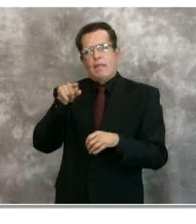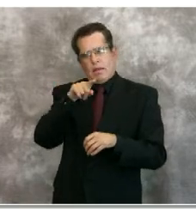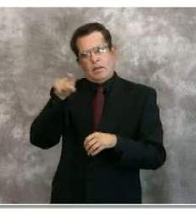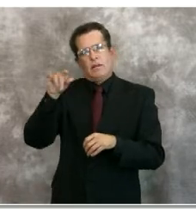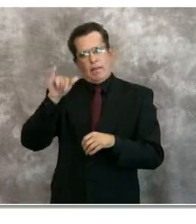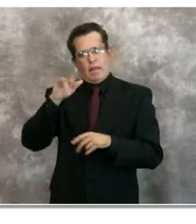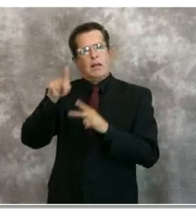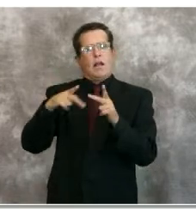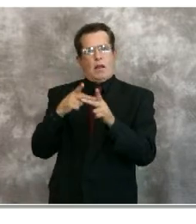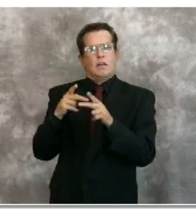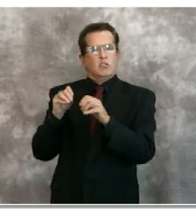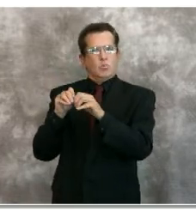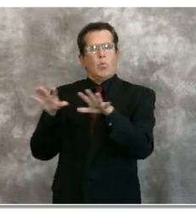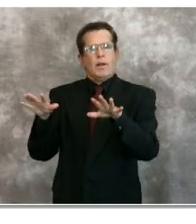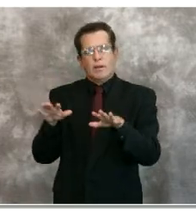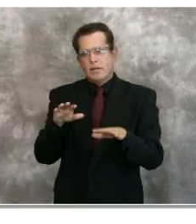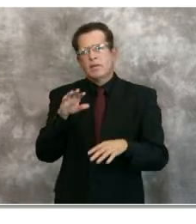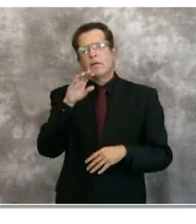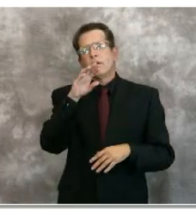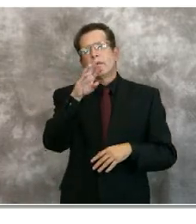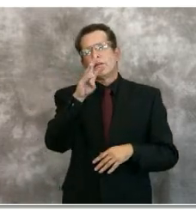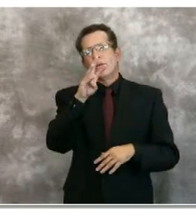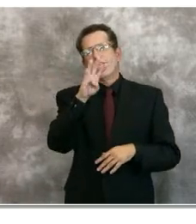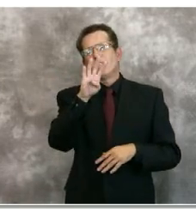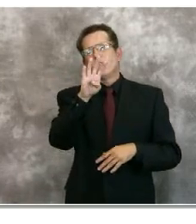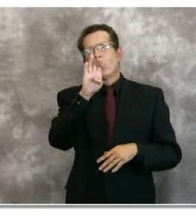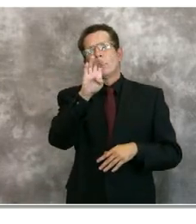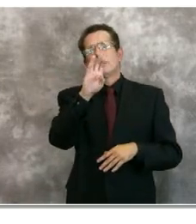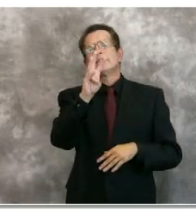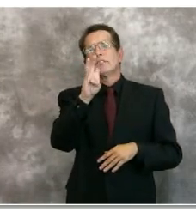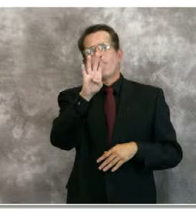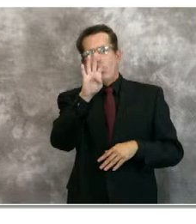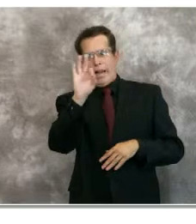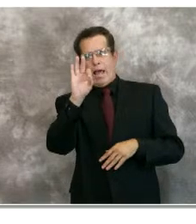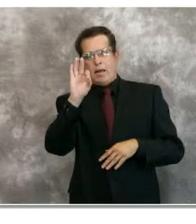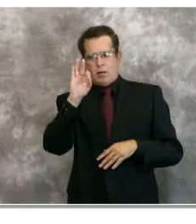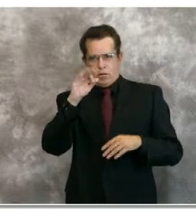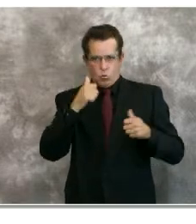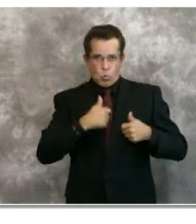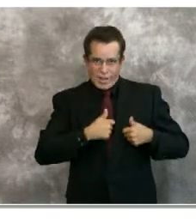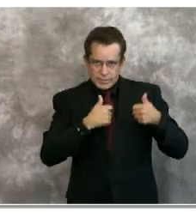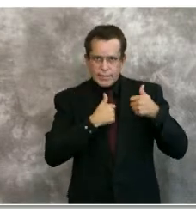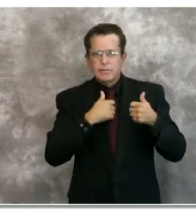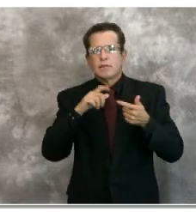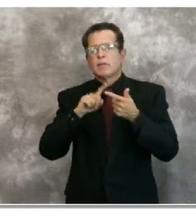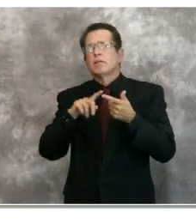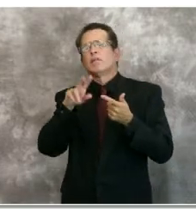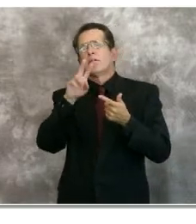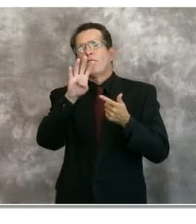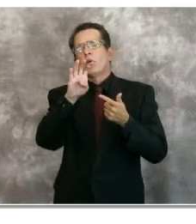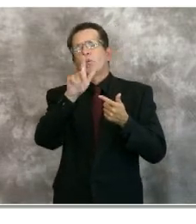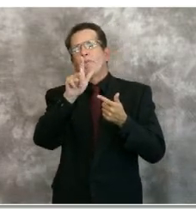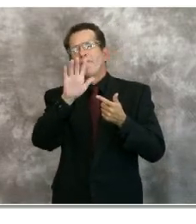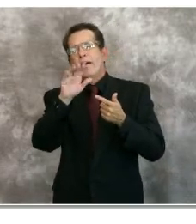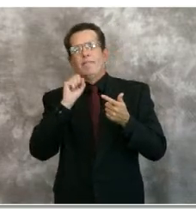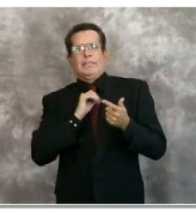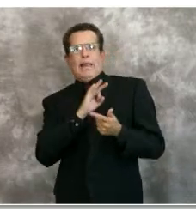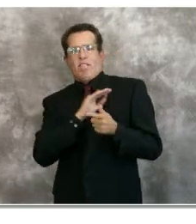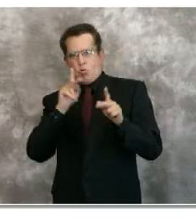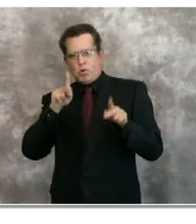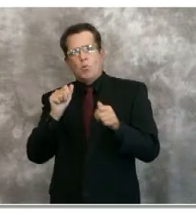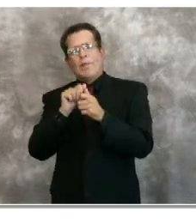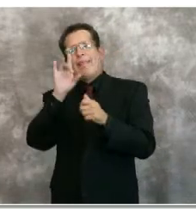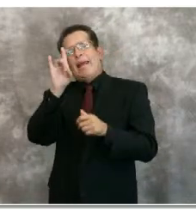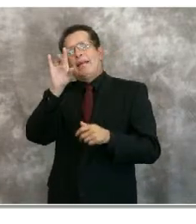Cases include 649 residents and 425 staff, members with 89 deaths.